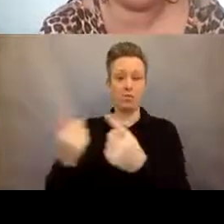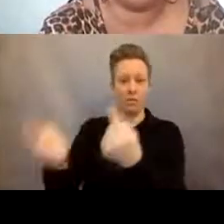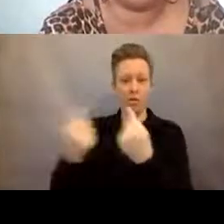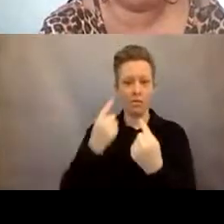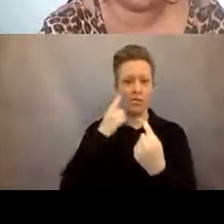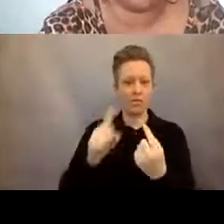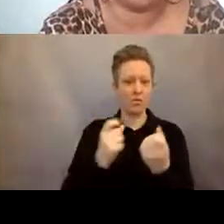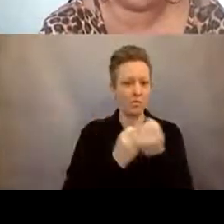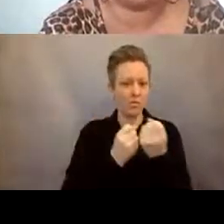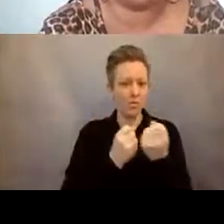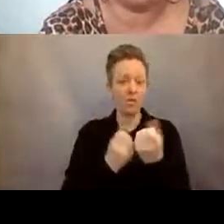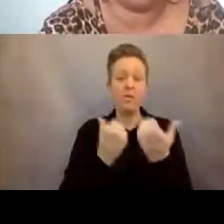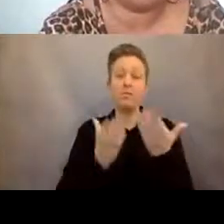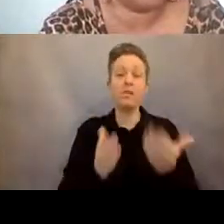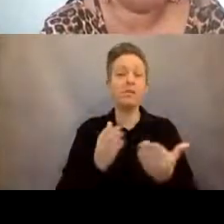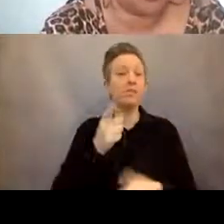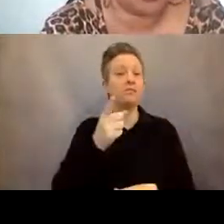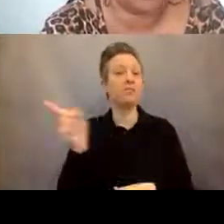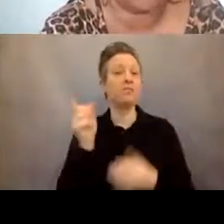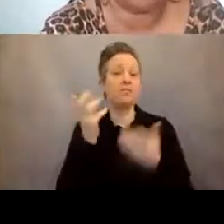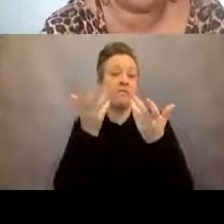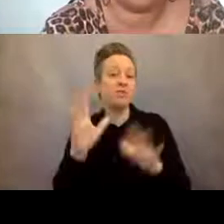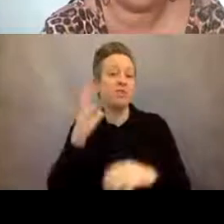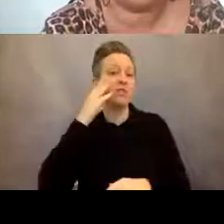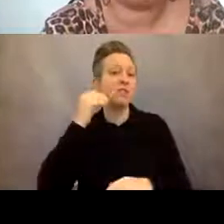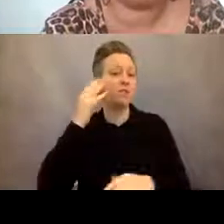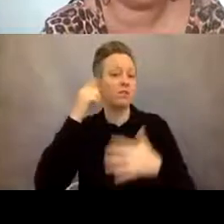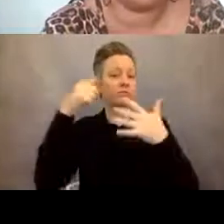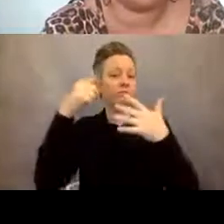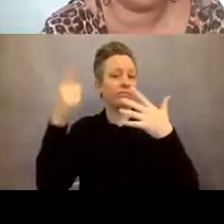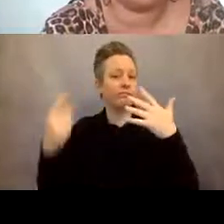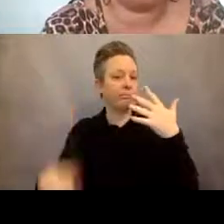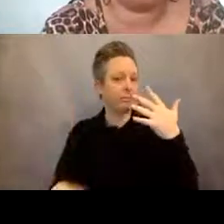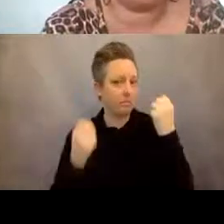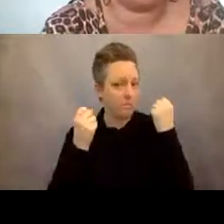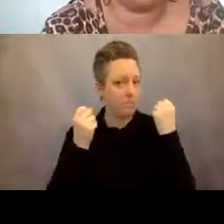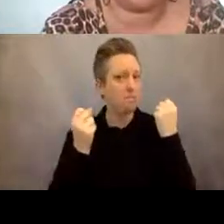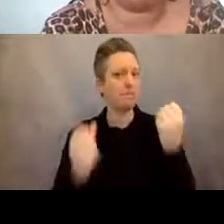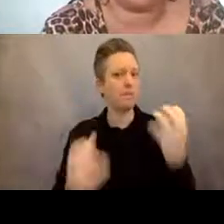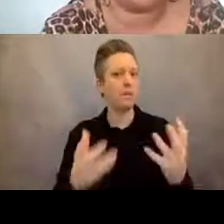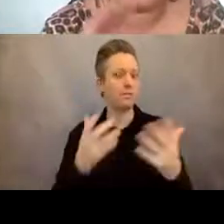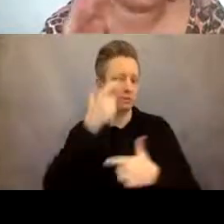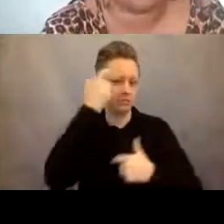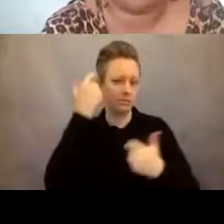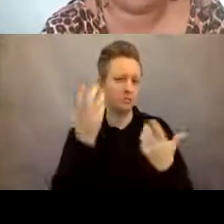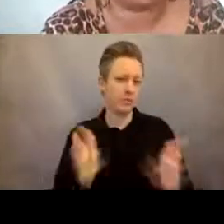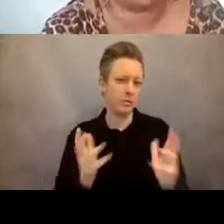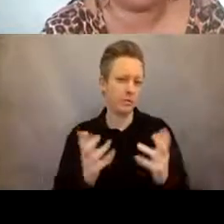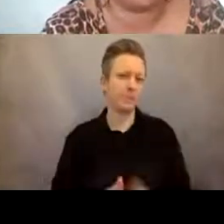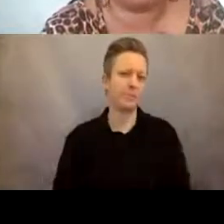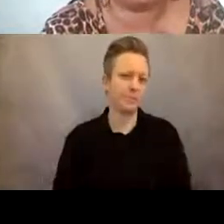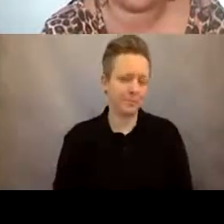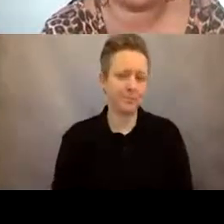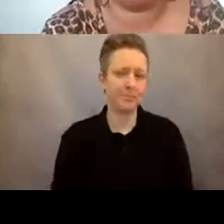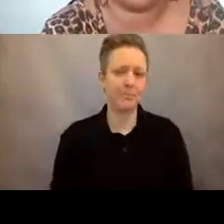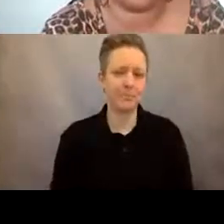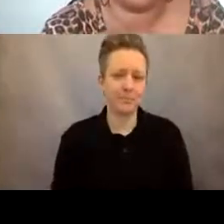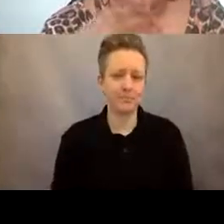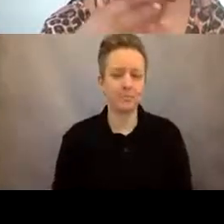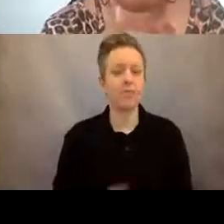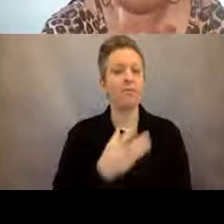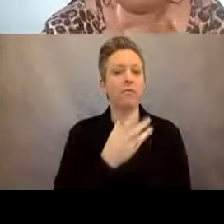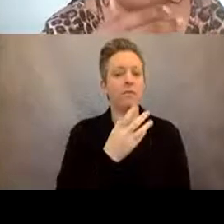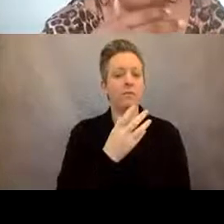disability accommodations, absolutely, or infrastructure. It was really, and we'll get into this about how folks are re-traumatized,